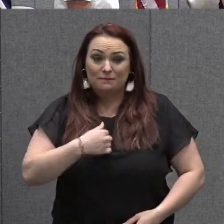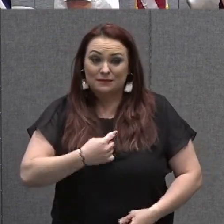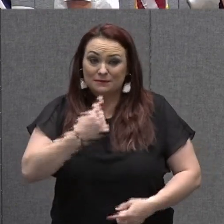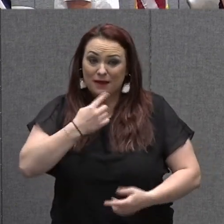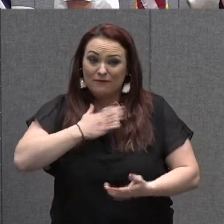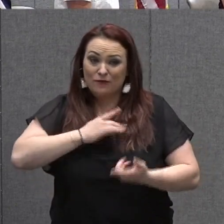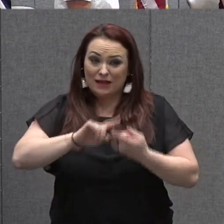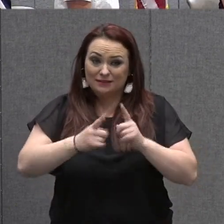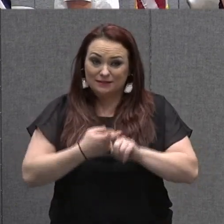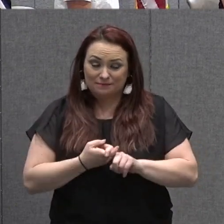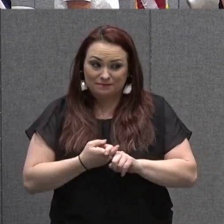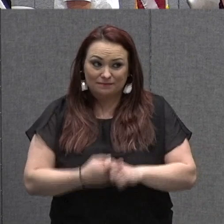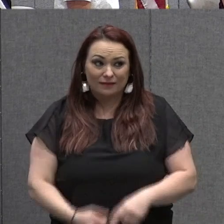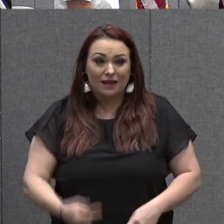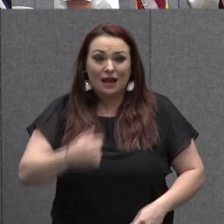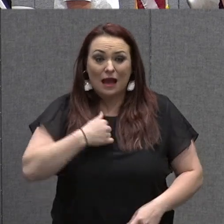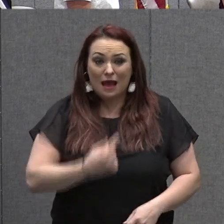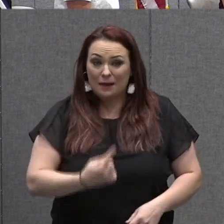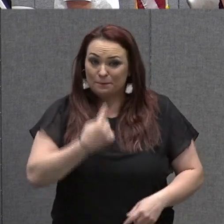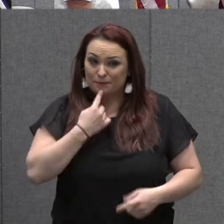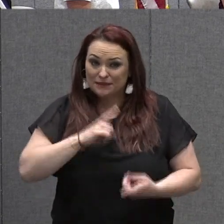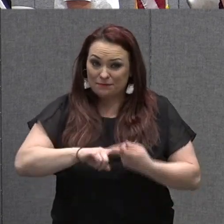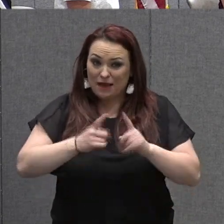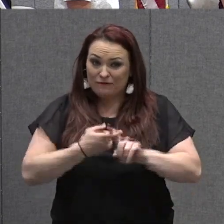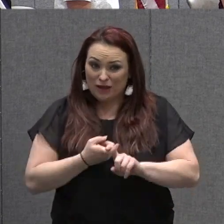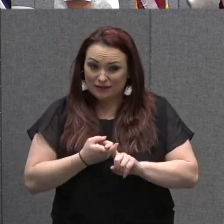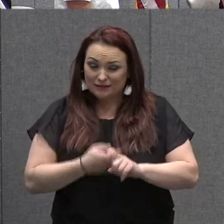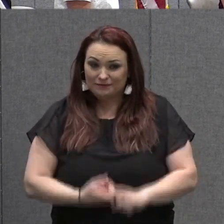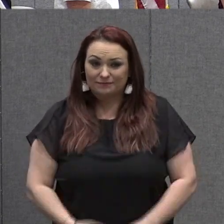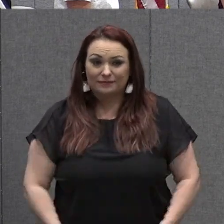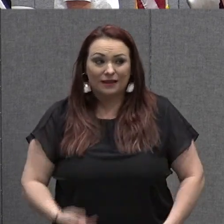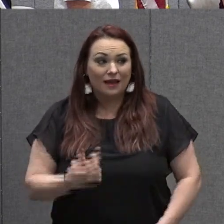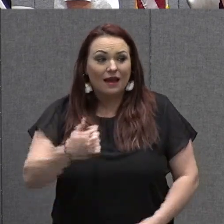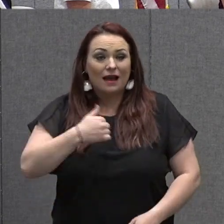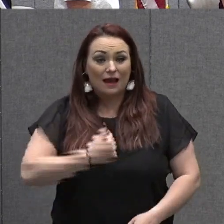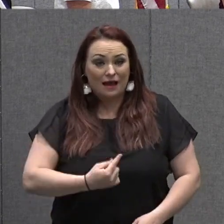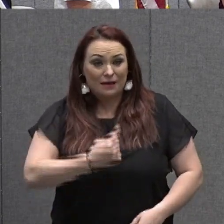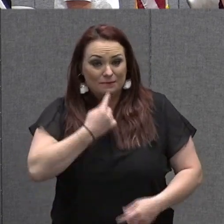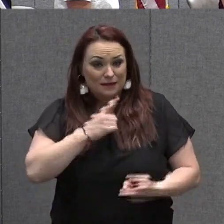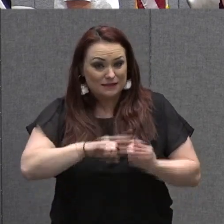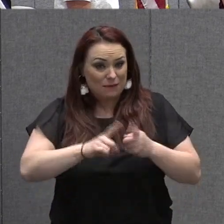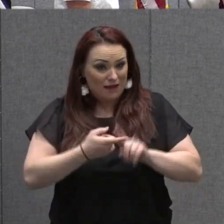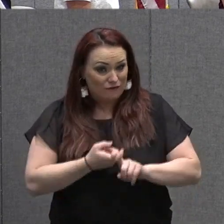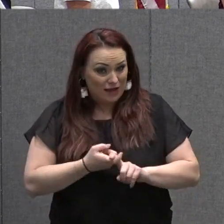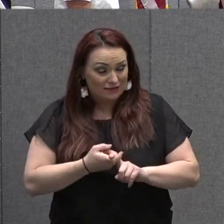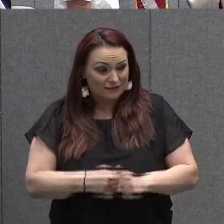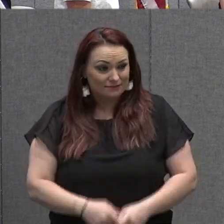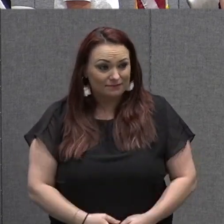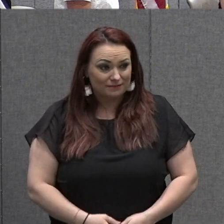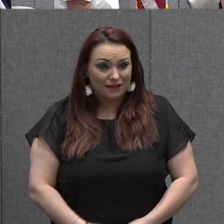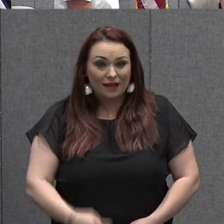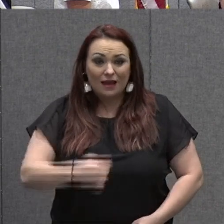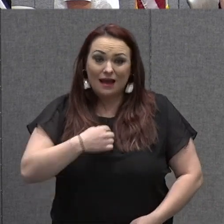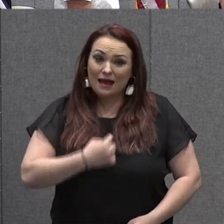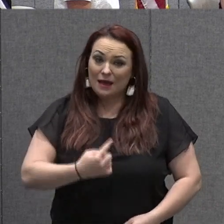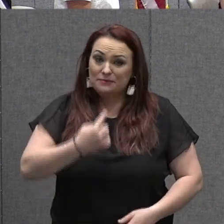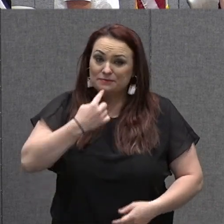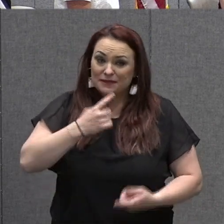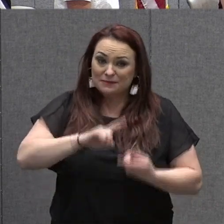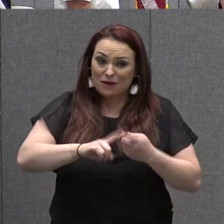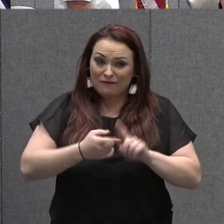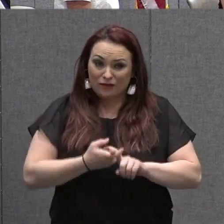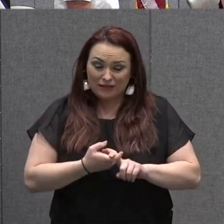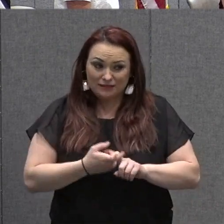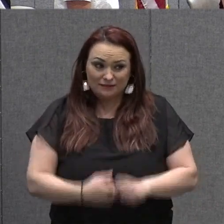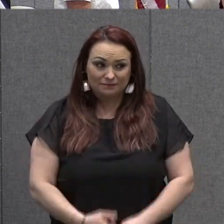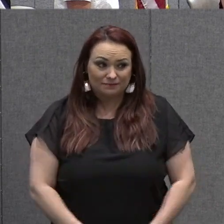I miss my friends. If you like this part, play with him. Miss my friends. Keep it going. I miss my friends.